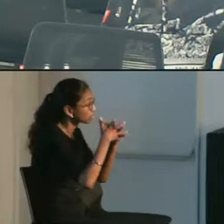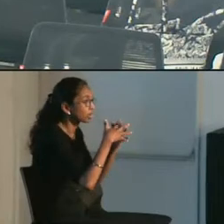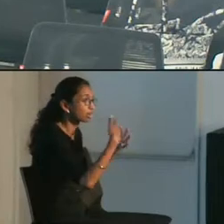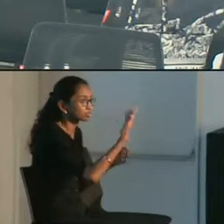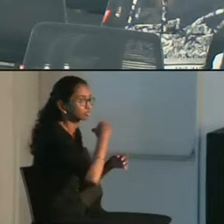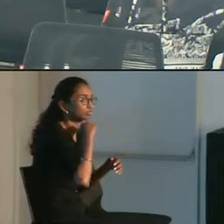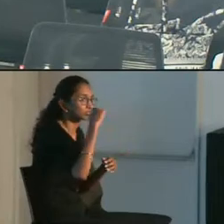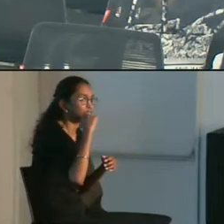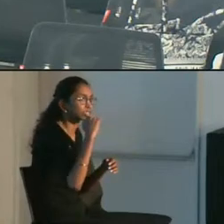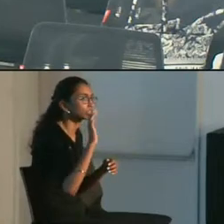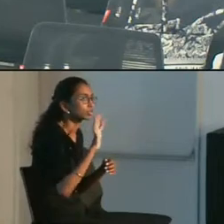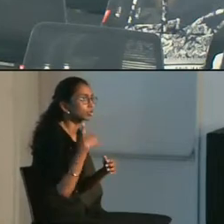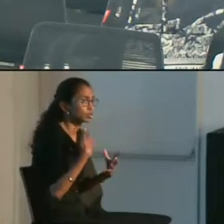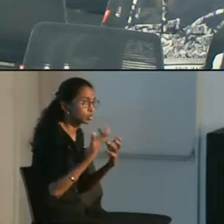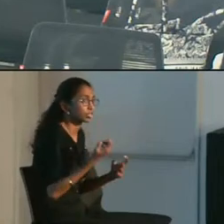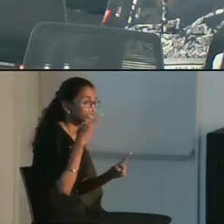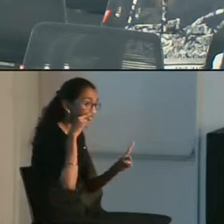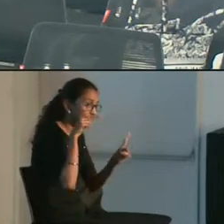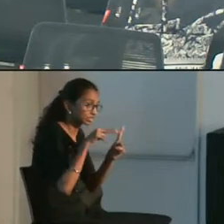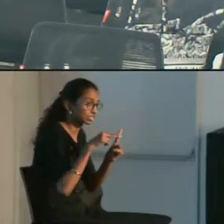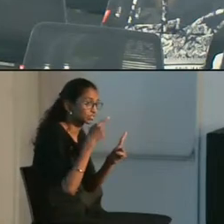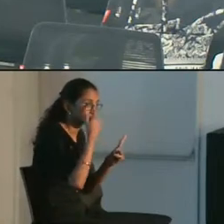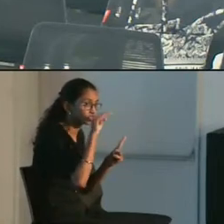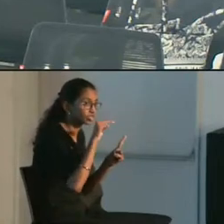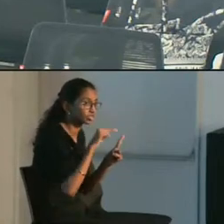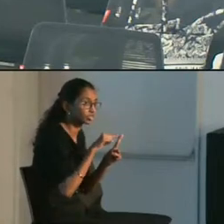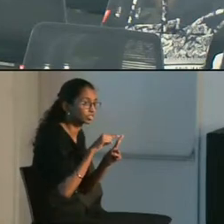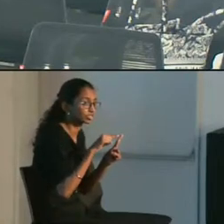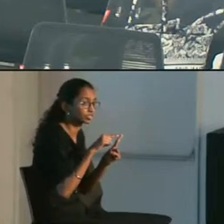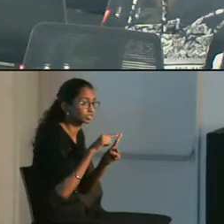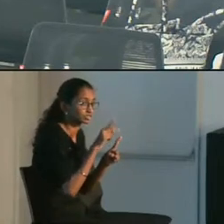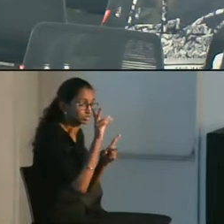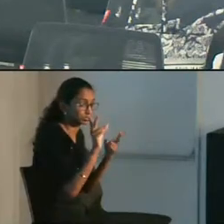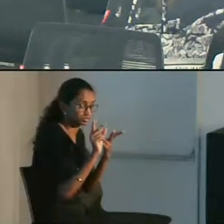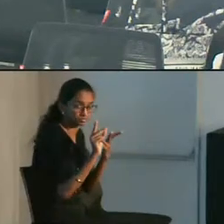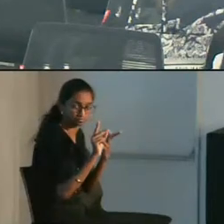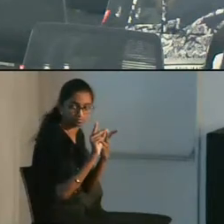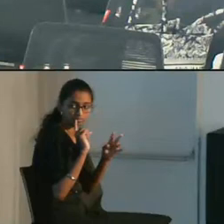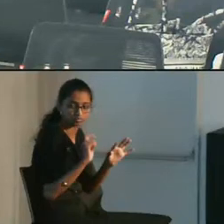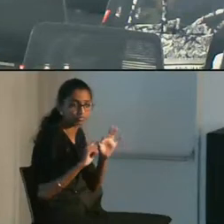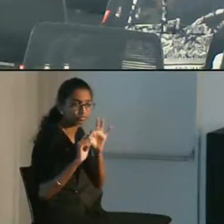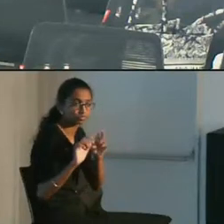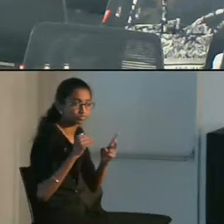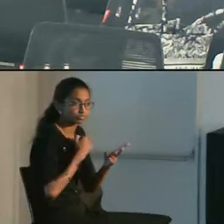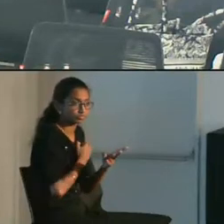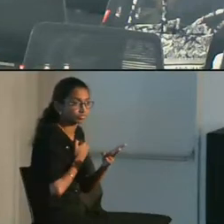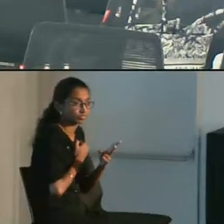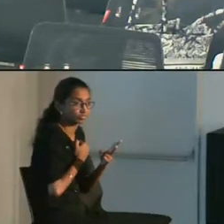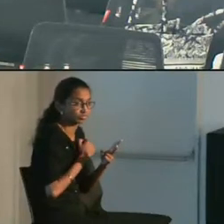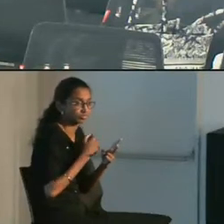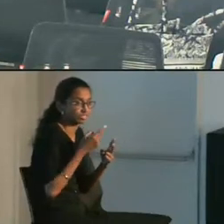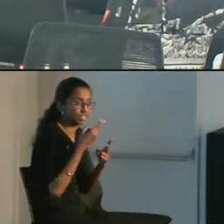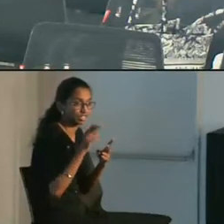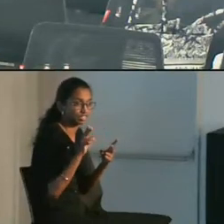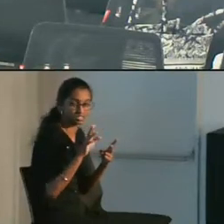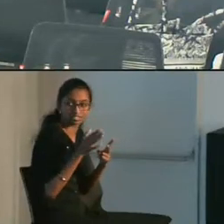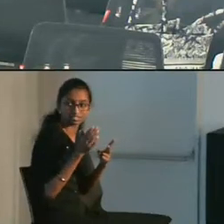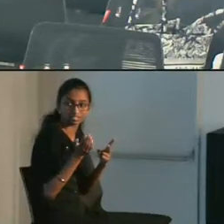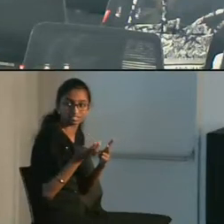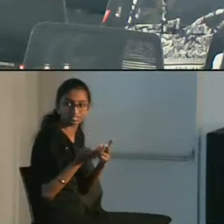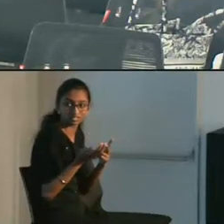we ensure the movement permeates? And the second question would be very bad at names, so sorry to check